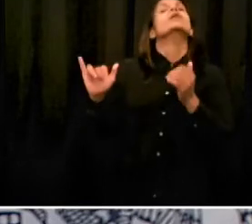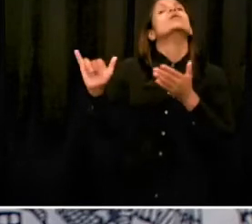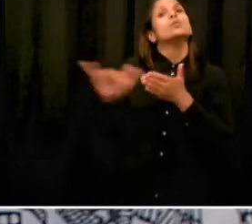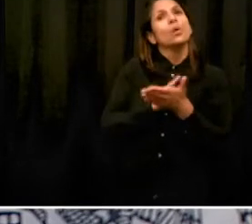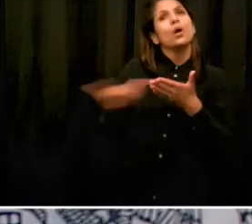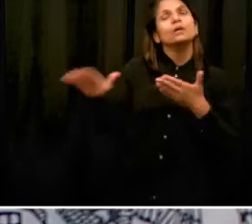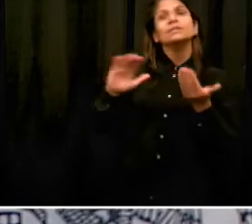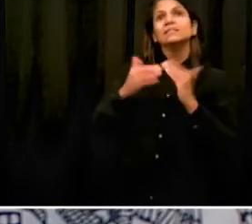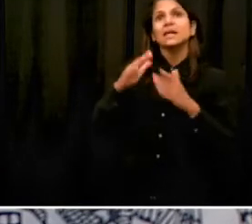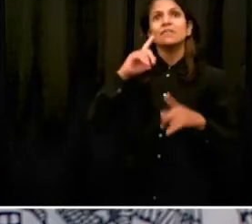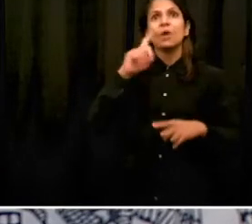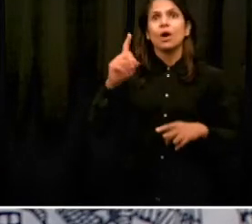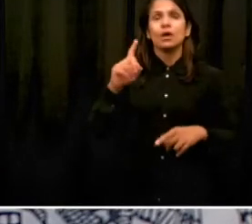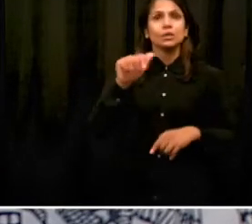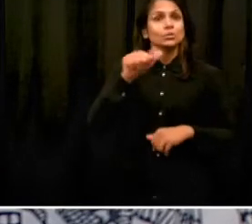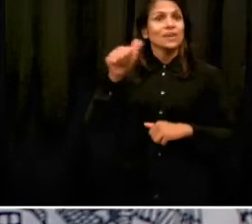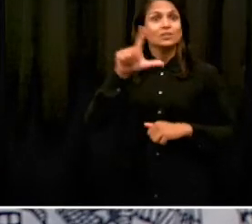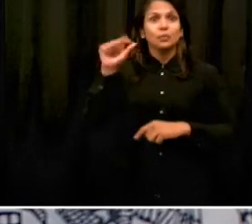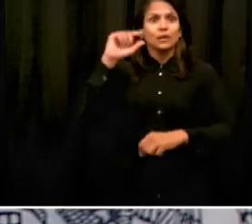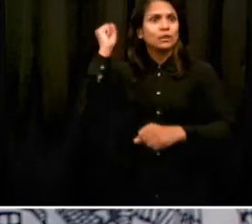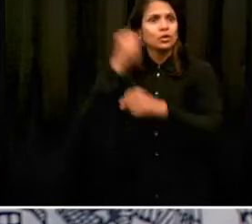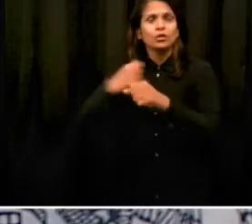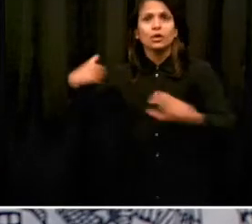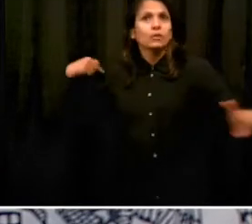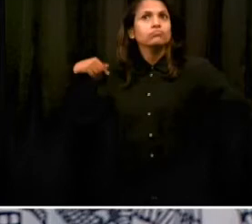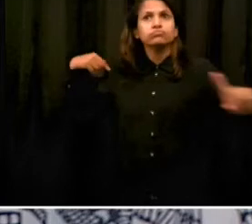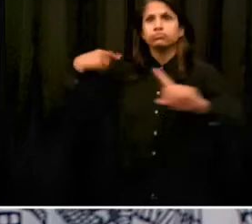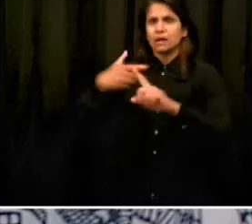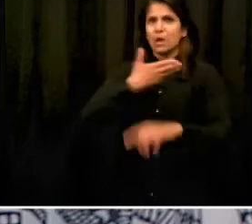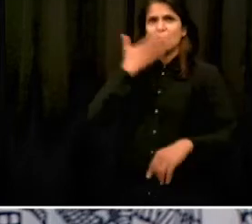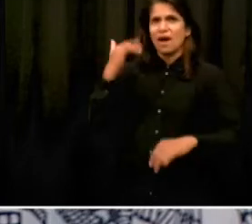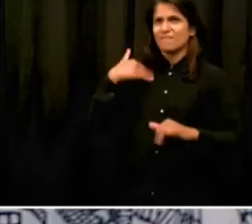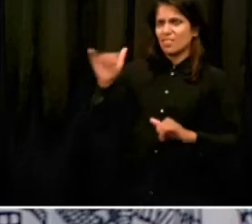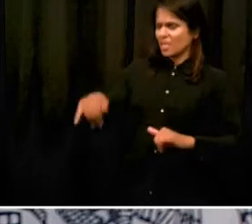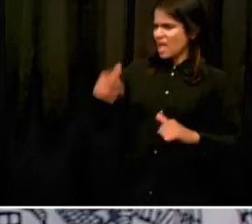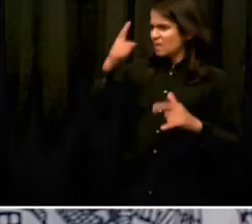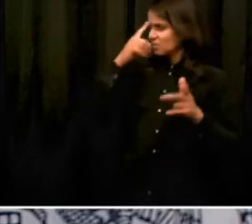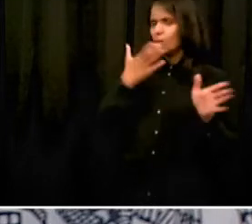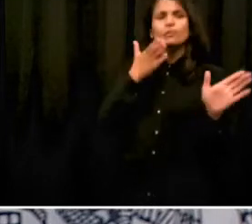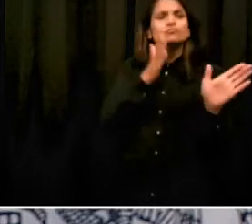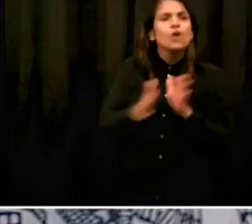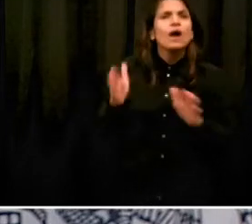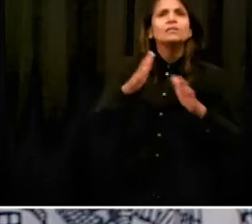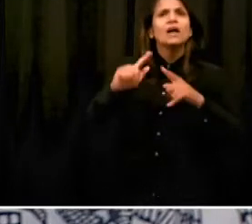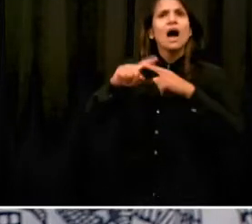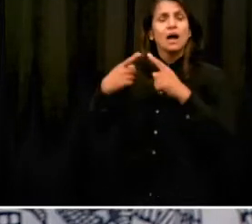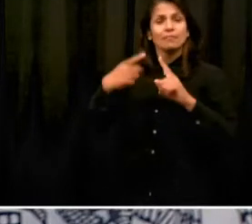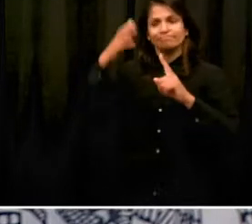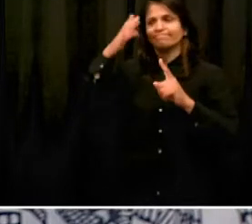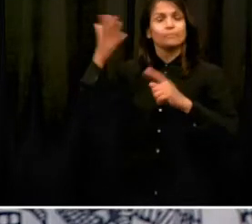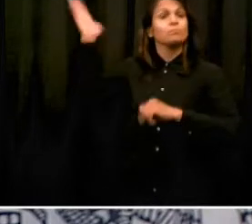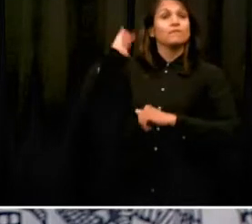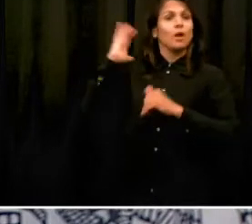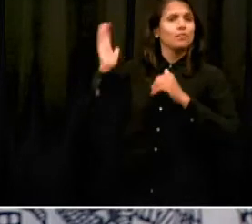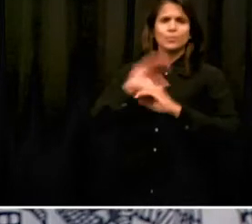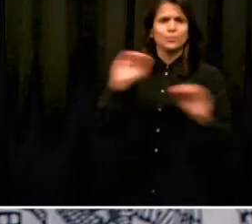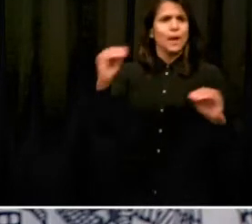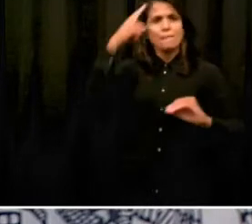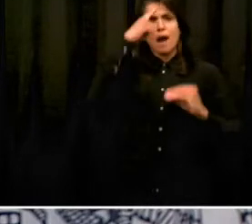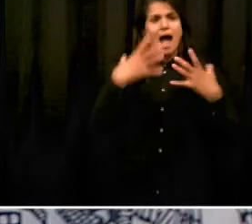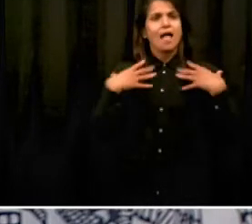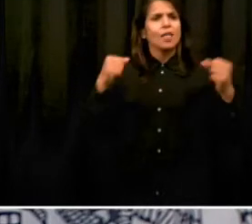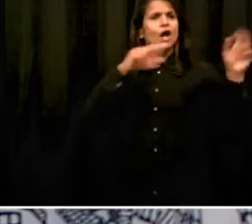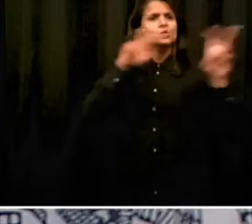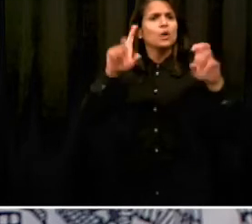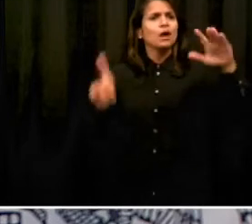strategy. And in many ways, our jail system, our prison system became the place where people